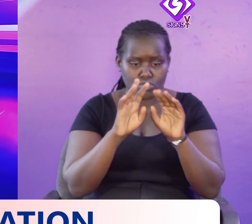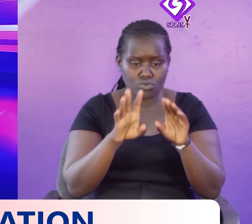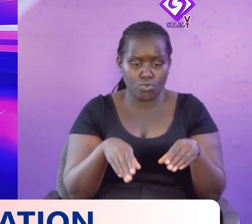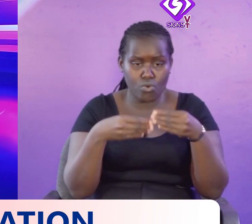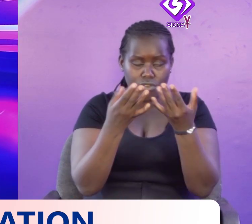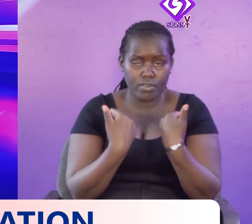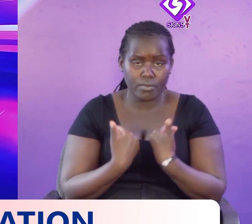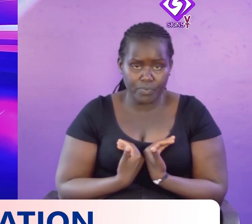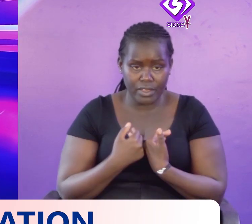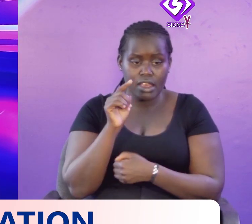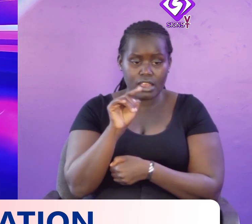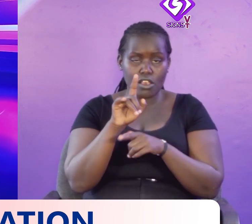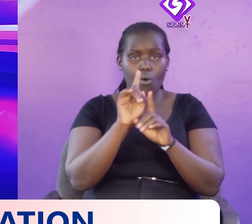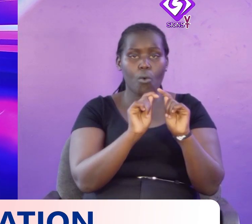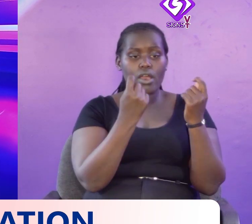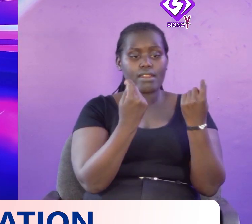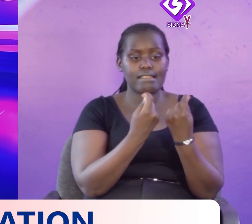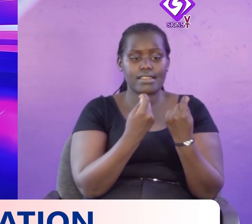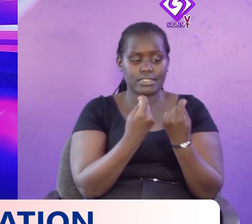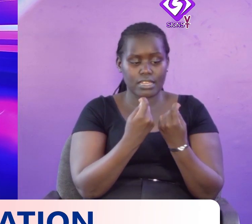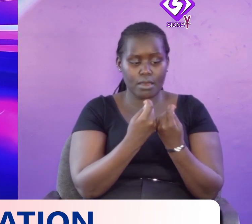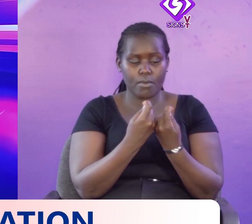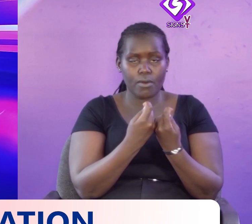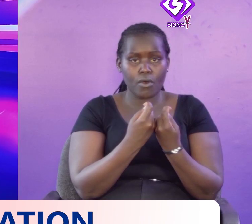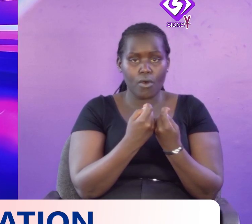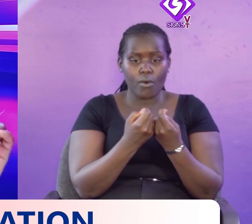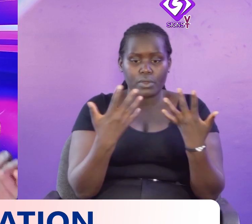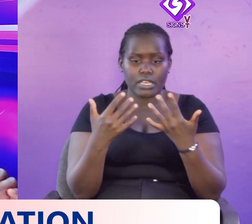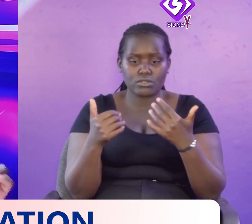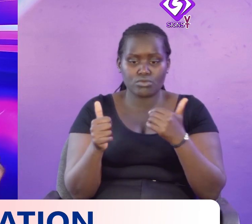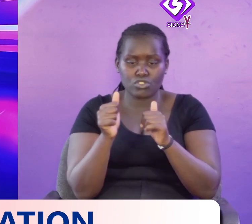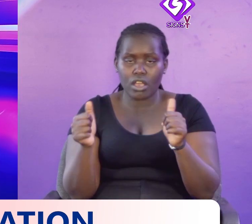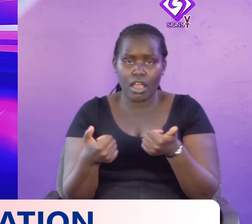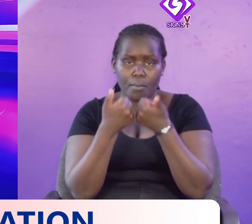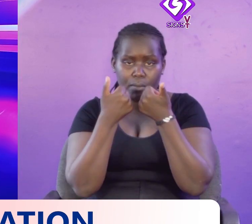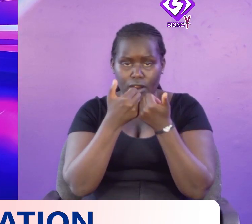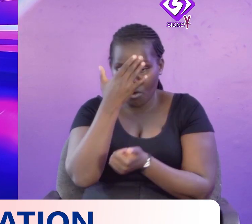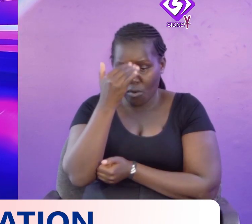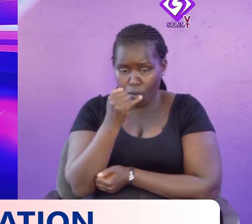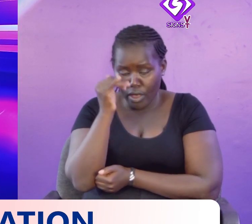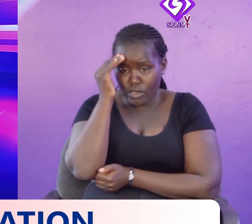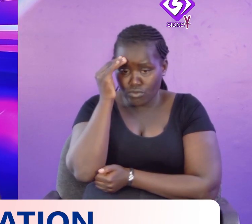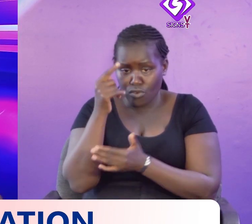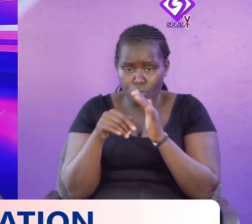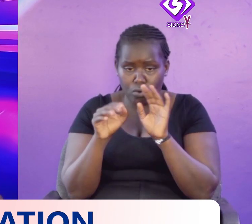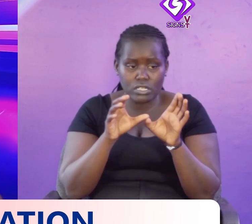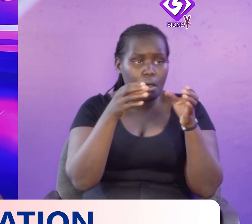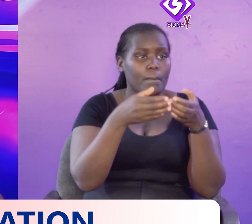Yes. This one teaming up with this so that this and this and this happen. Yes. One, just to know that parties are always